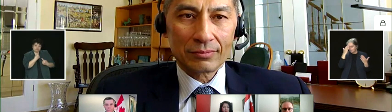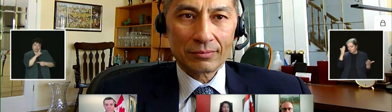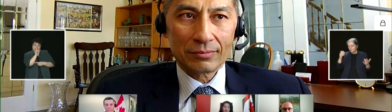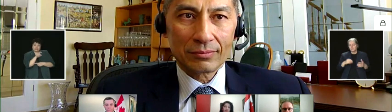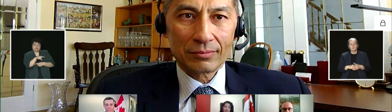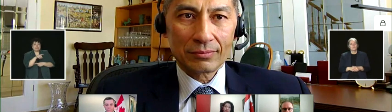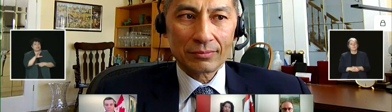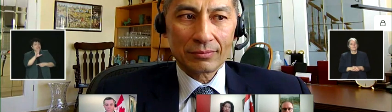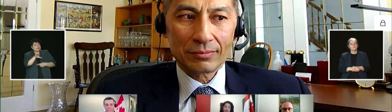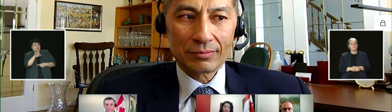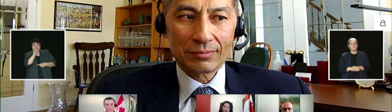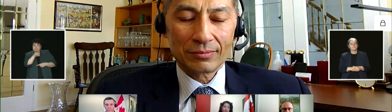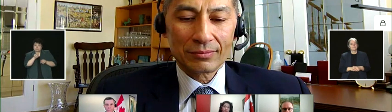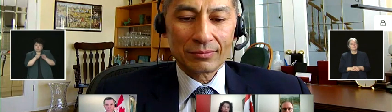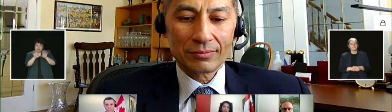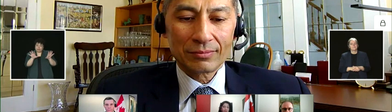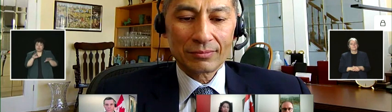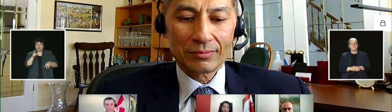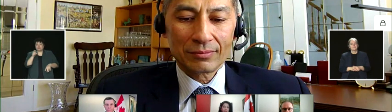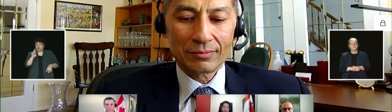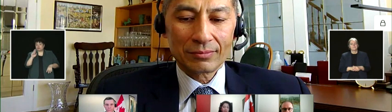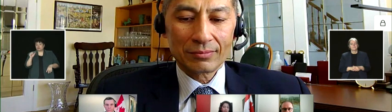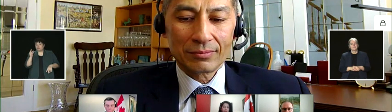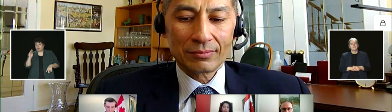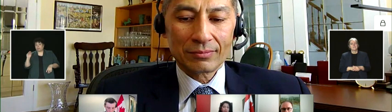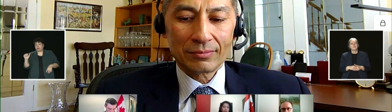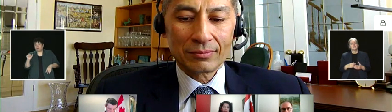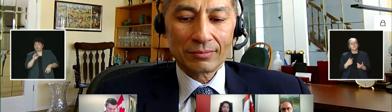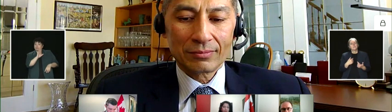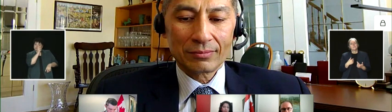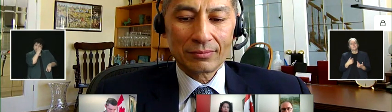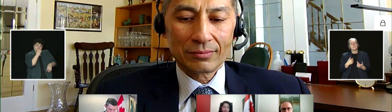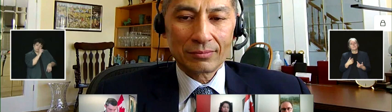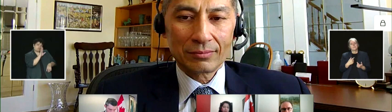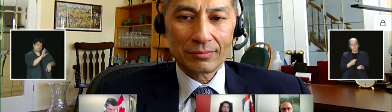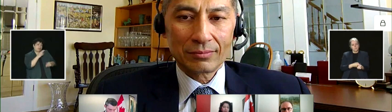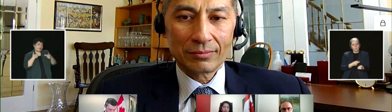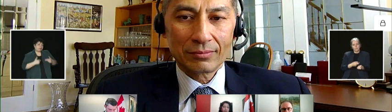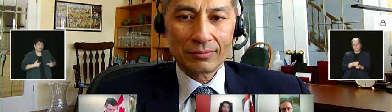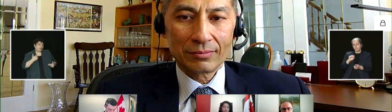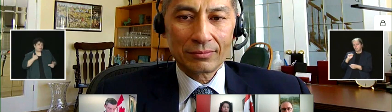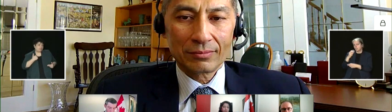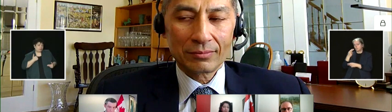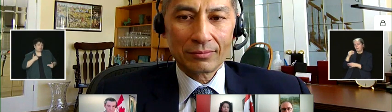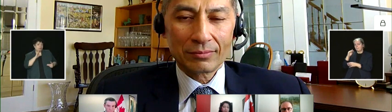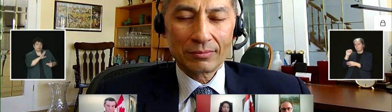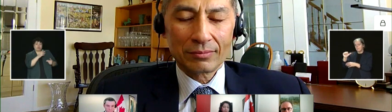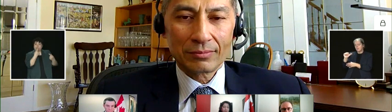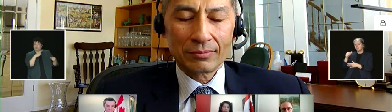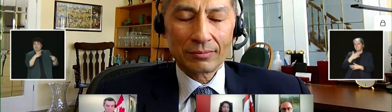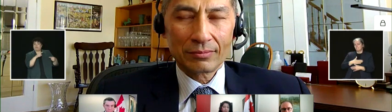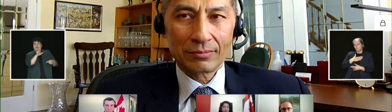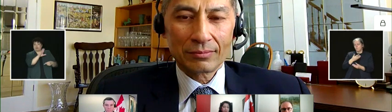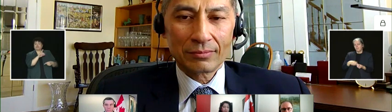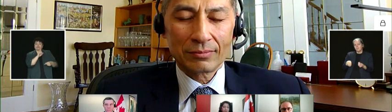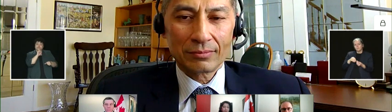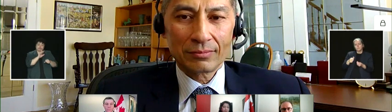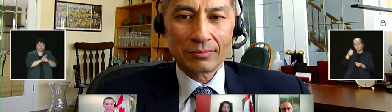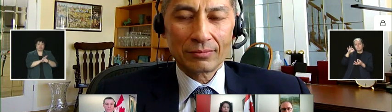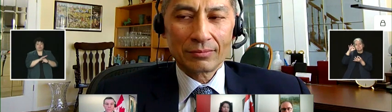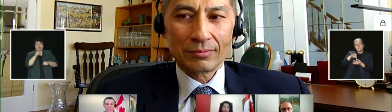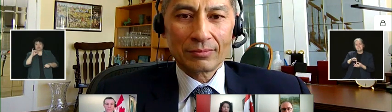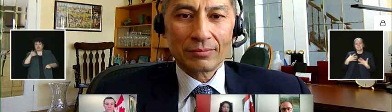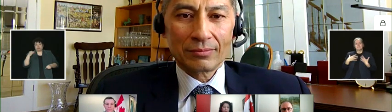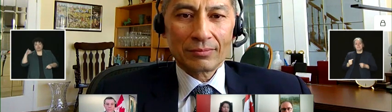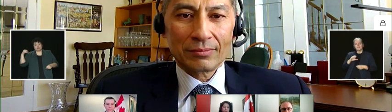questions. I'm just wondering if I could get some clarity from Dr. Sharma. When does Health Canada expect a decision on